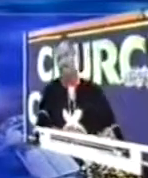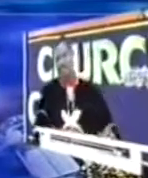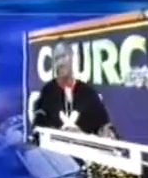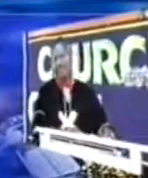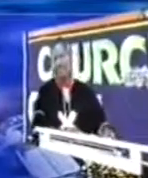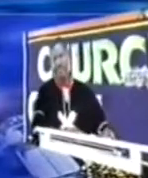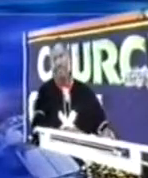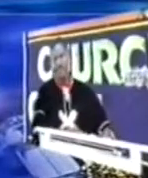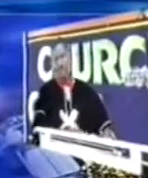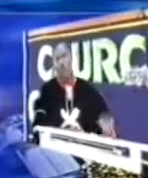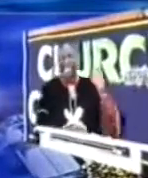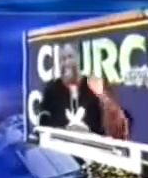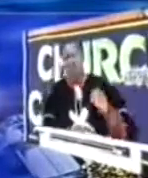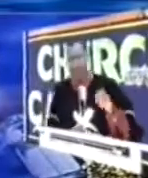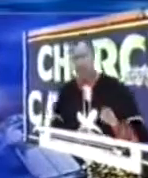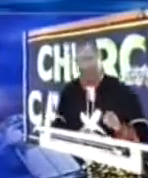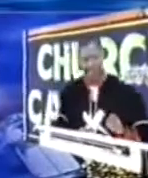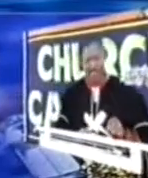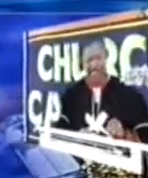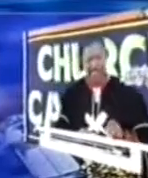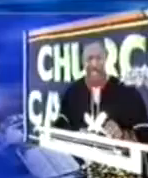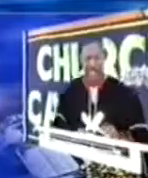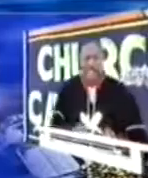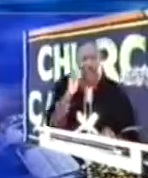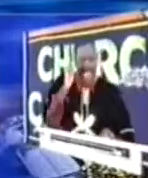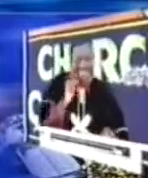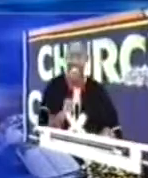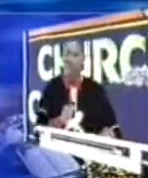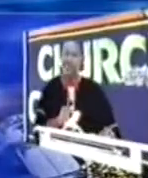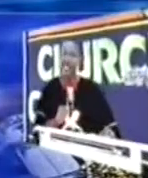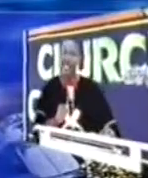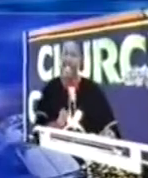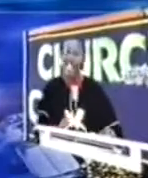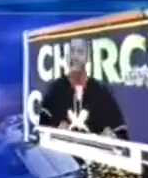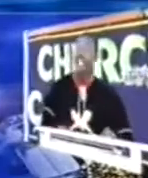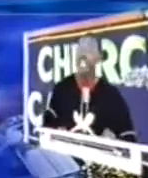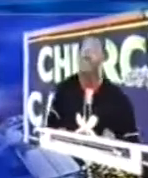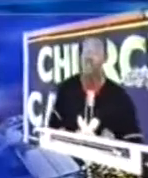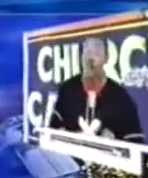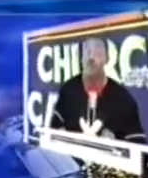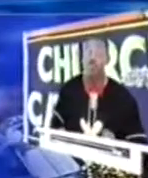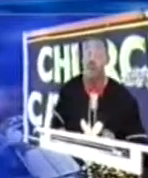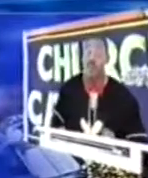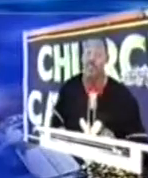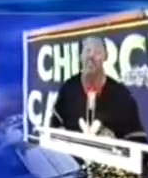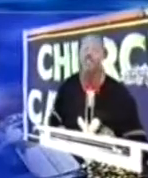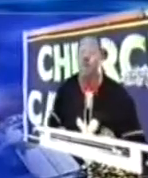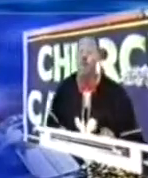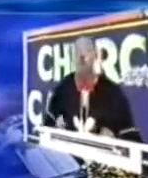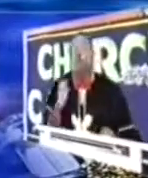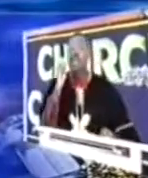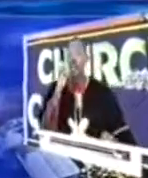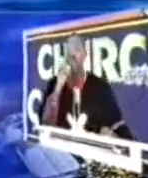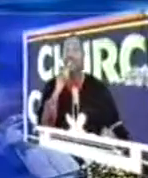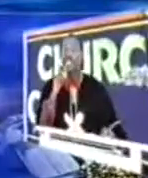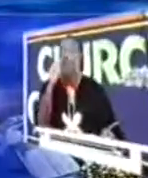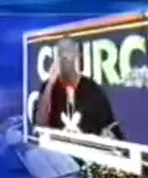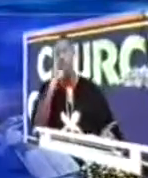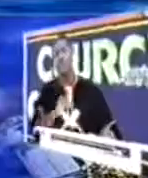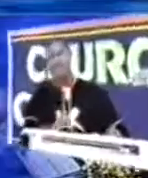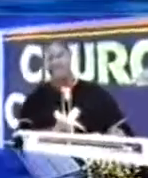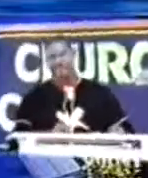simple. What is half one? Now why you say? And you ready? Yes, now awesome. No, even though I'm claim